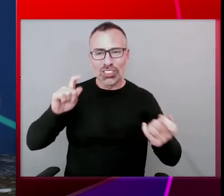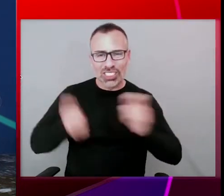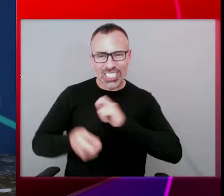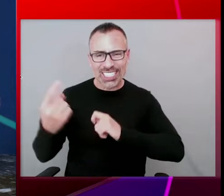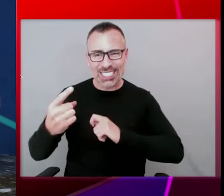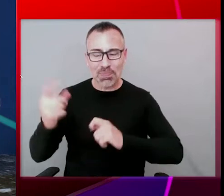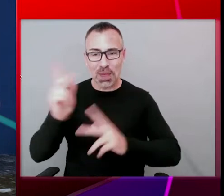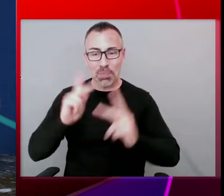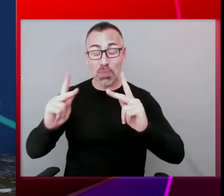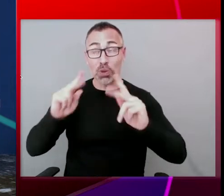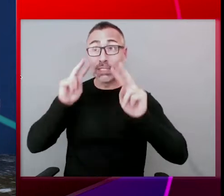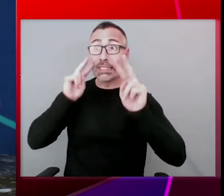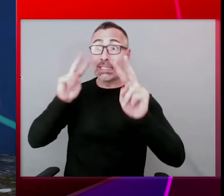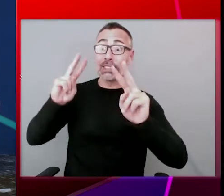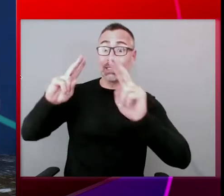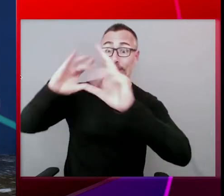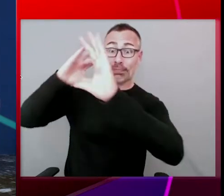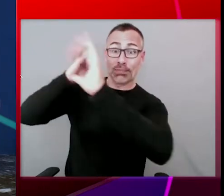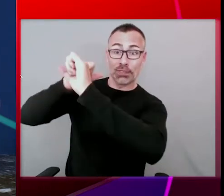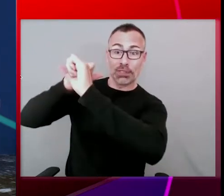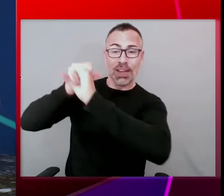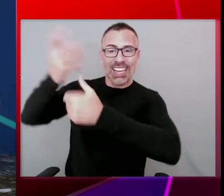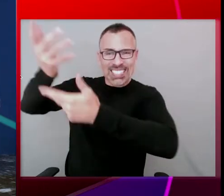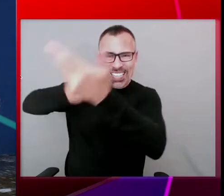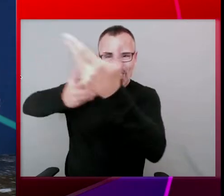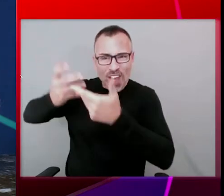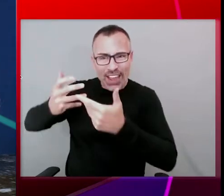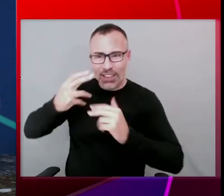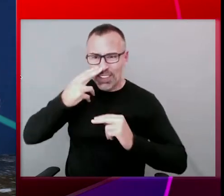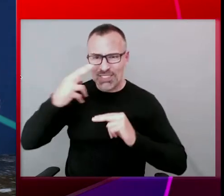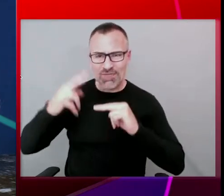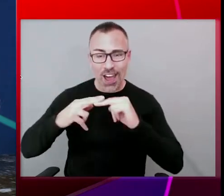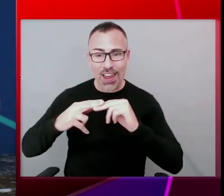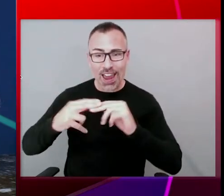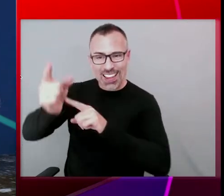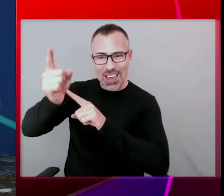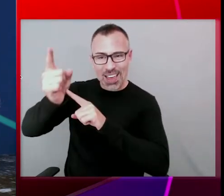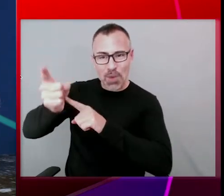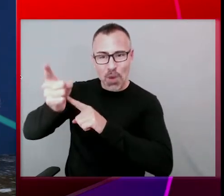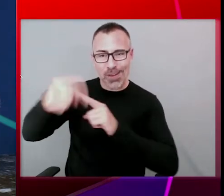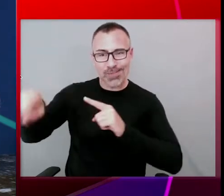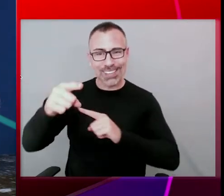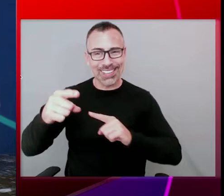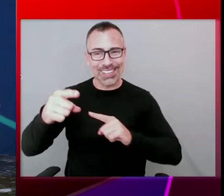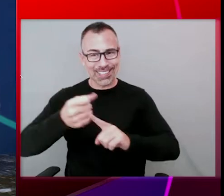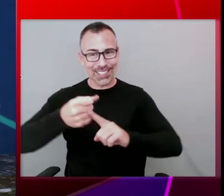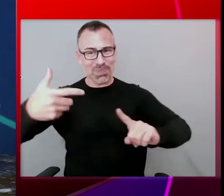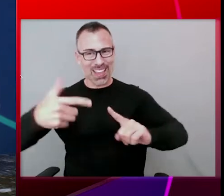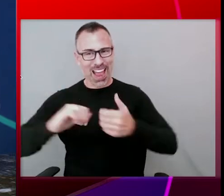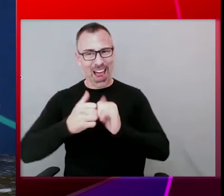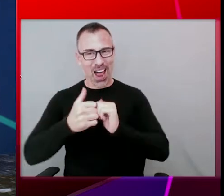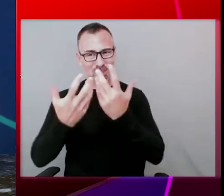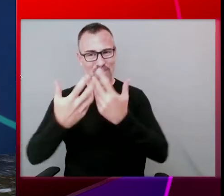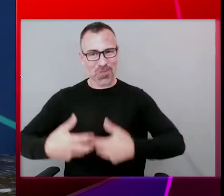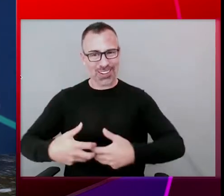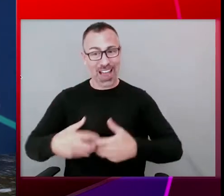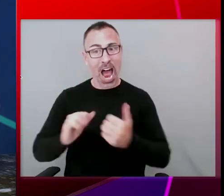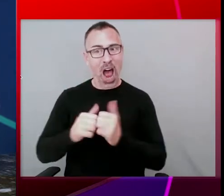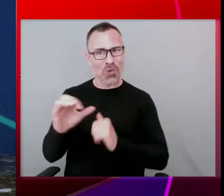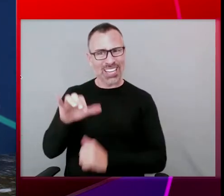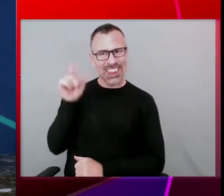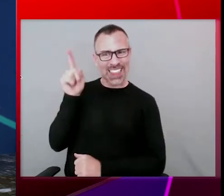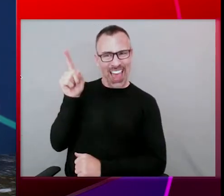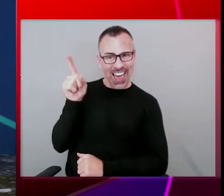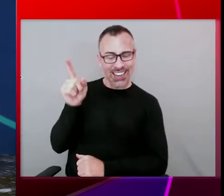it's fun, then in that moment, we have the opportunity to explain how it works. Let me tell you how we just did that,